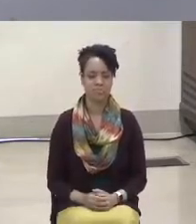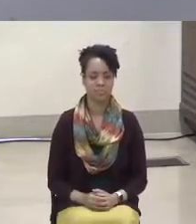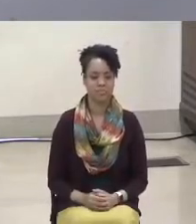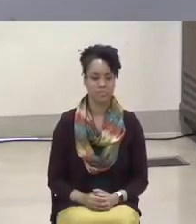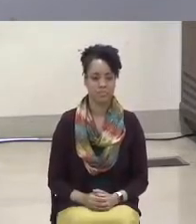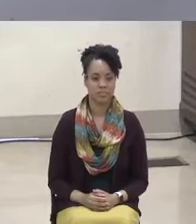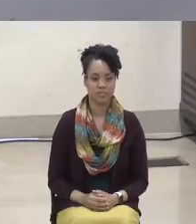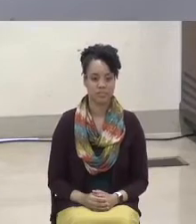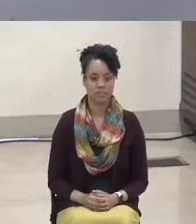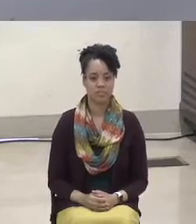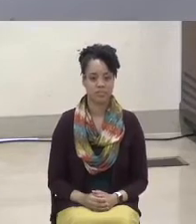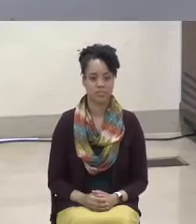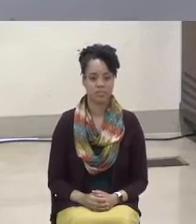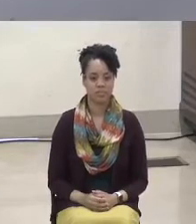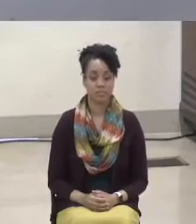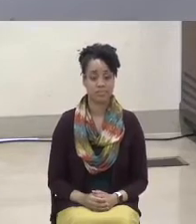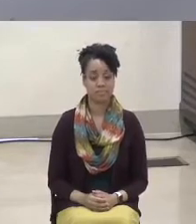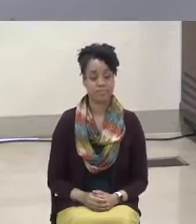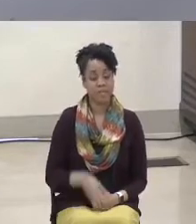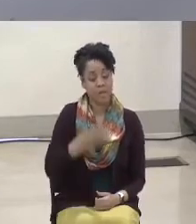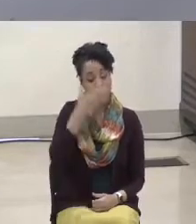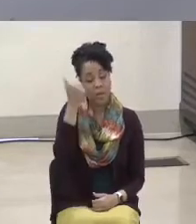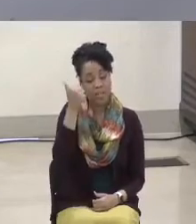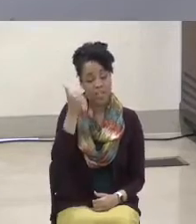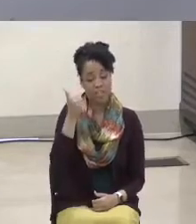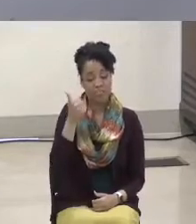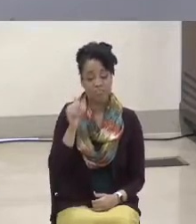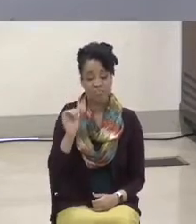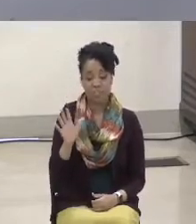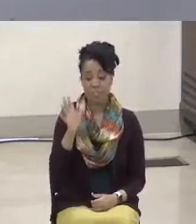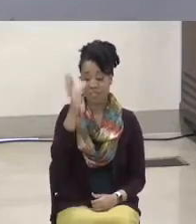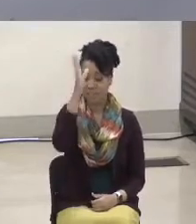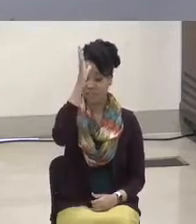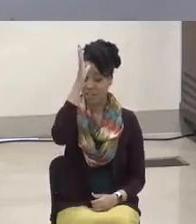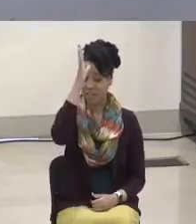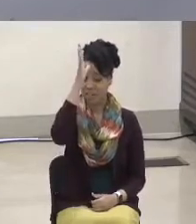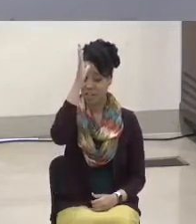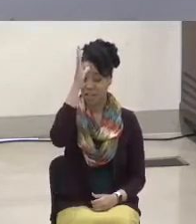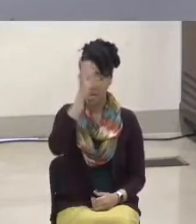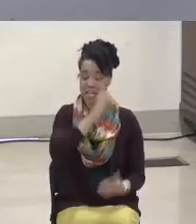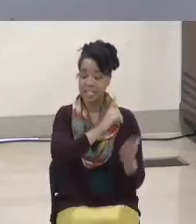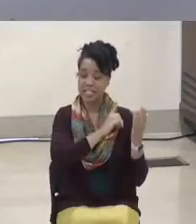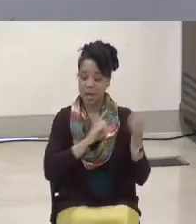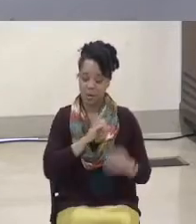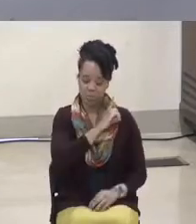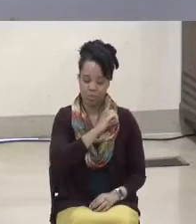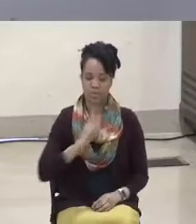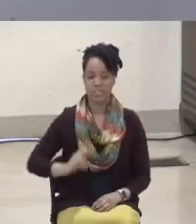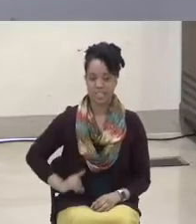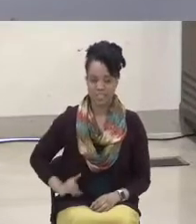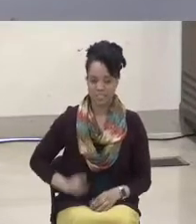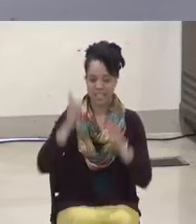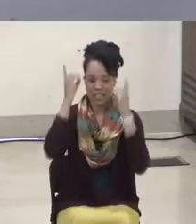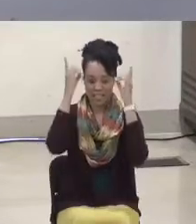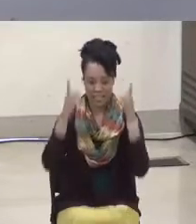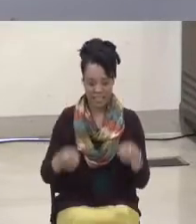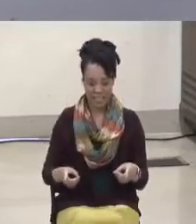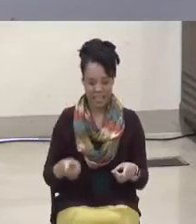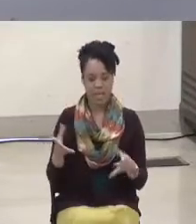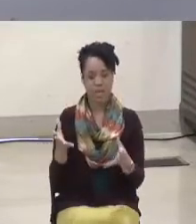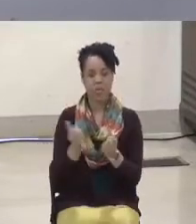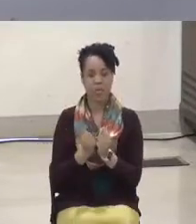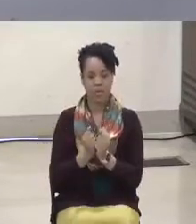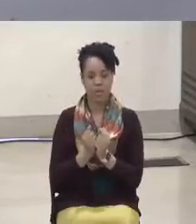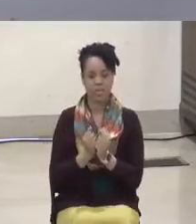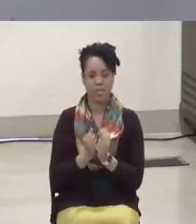Salomón, but rather his daddy David had decided that he wanted to build God a house.